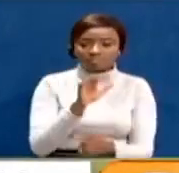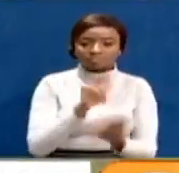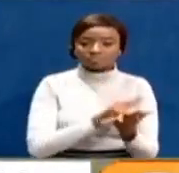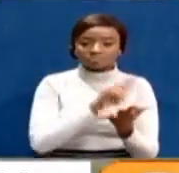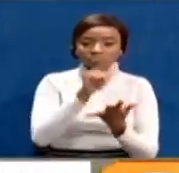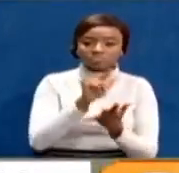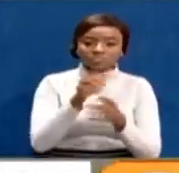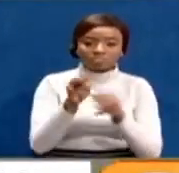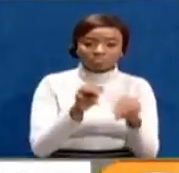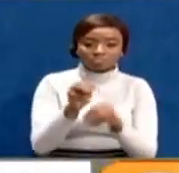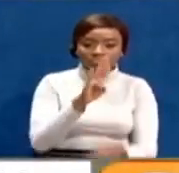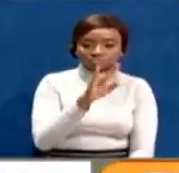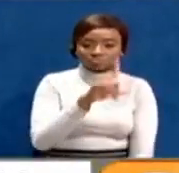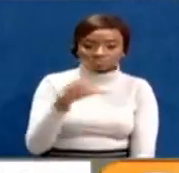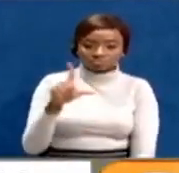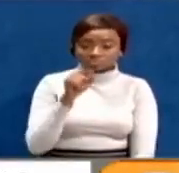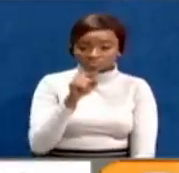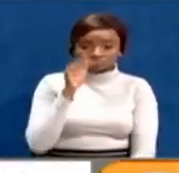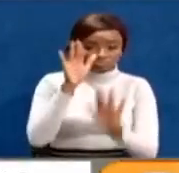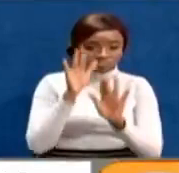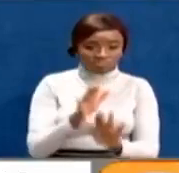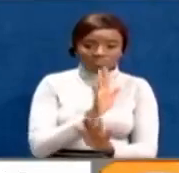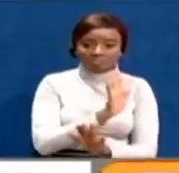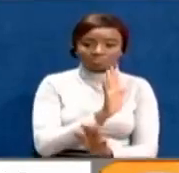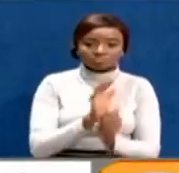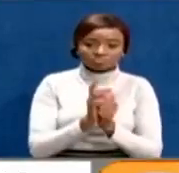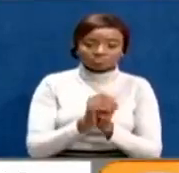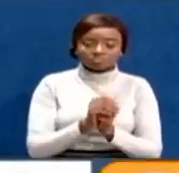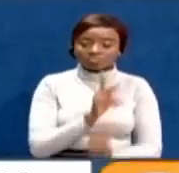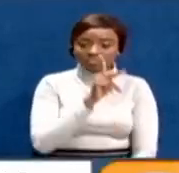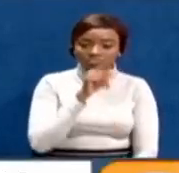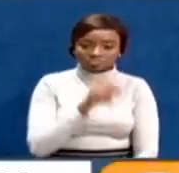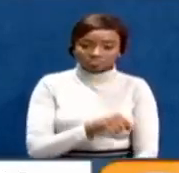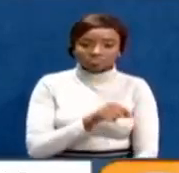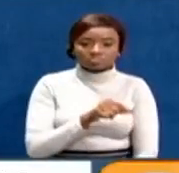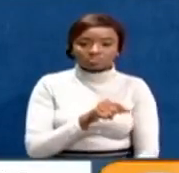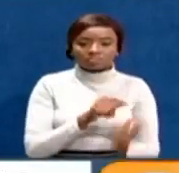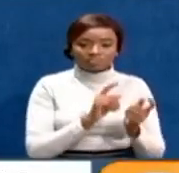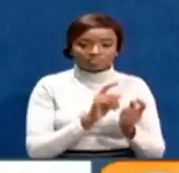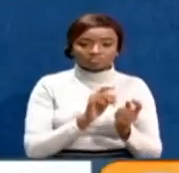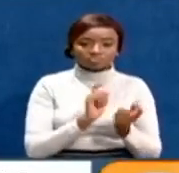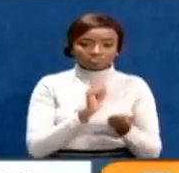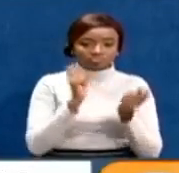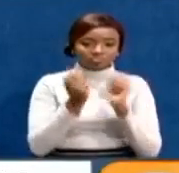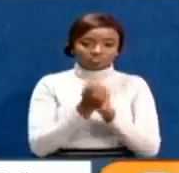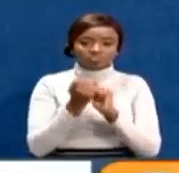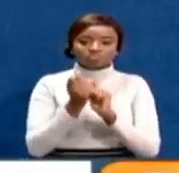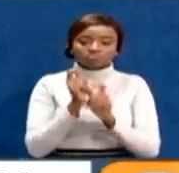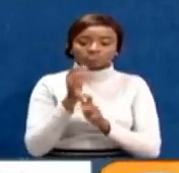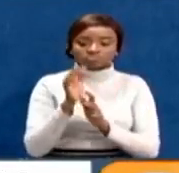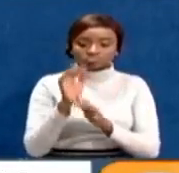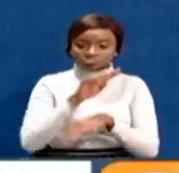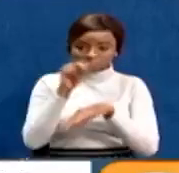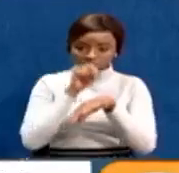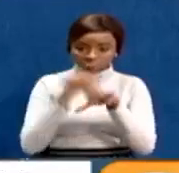Aviation Management Bill that is critical in the Kenya Airways nationalization plan. LSK termed Kenya Airways